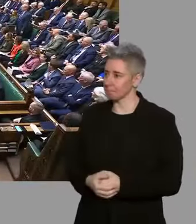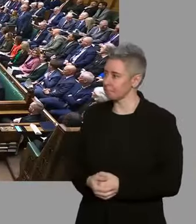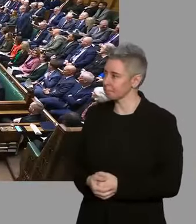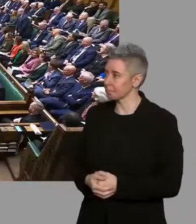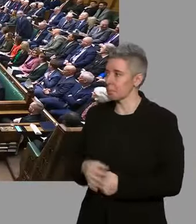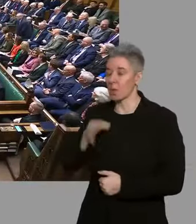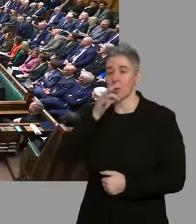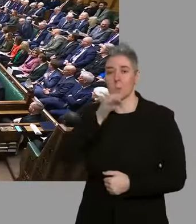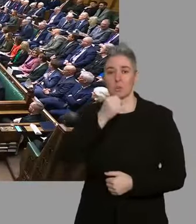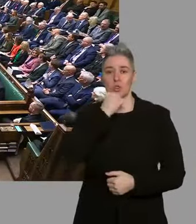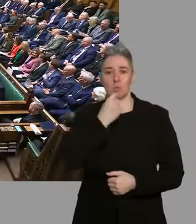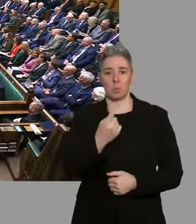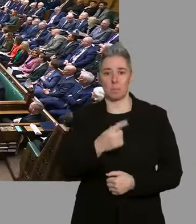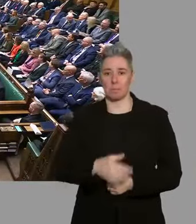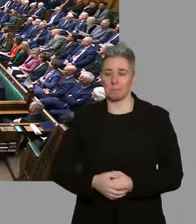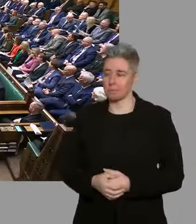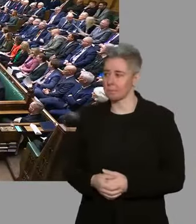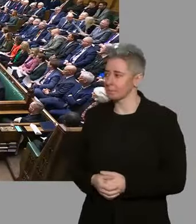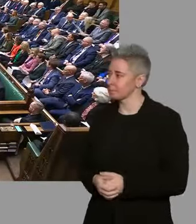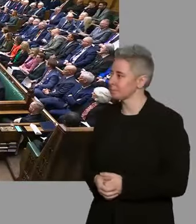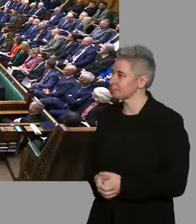Minister.